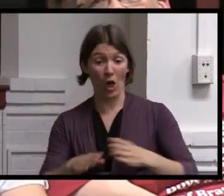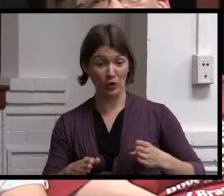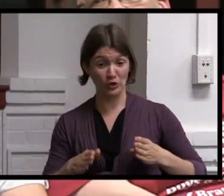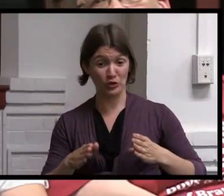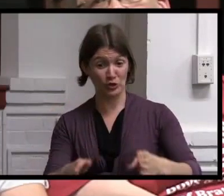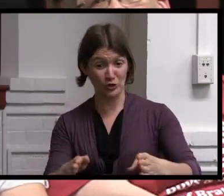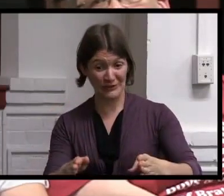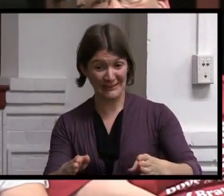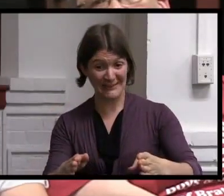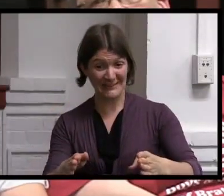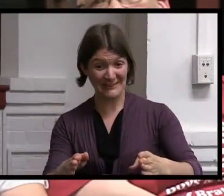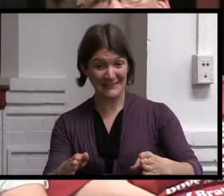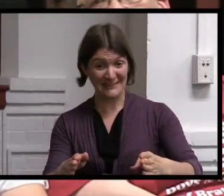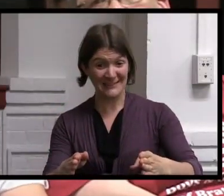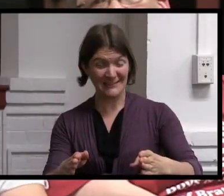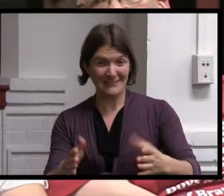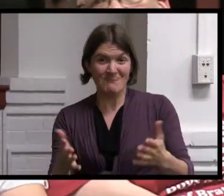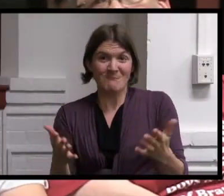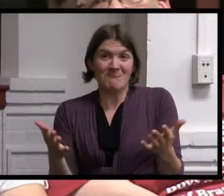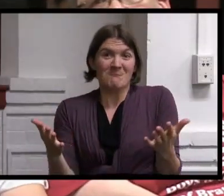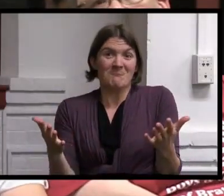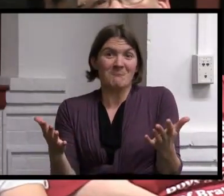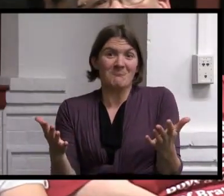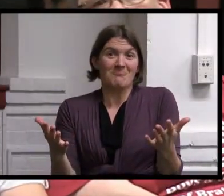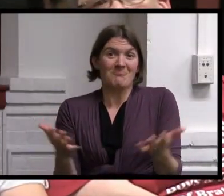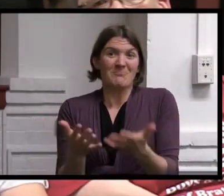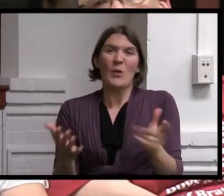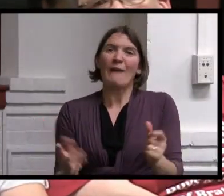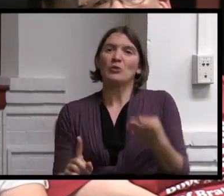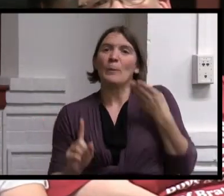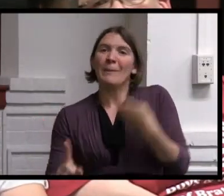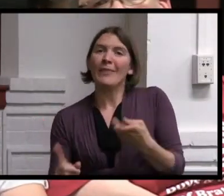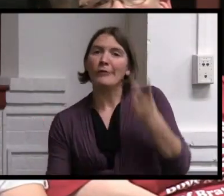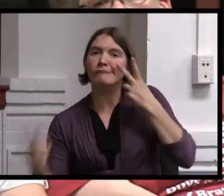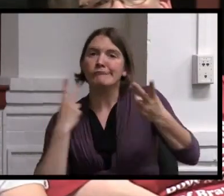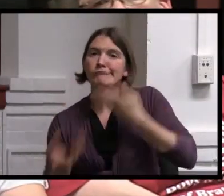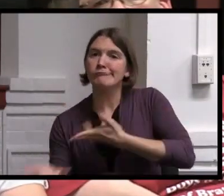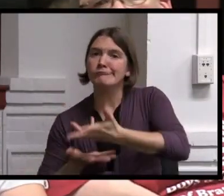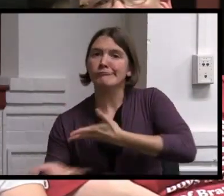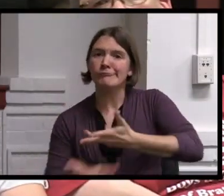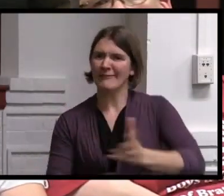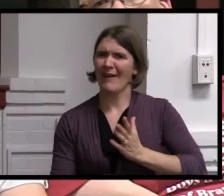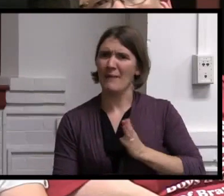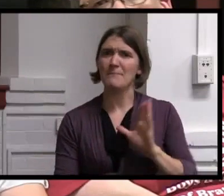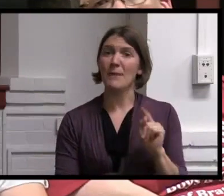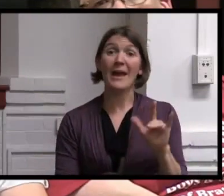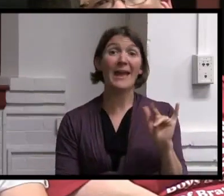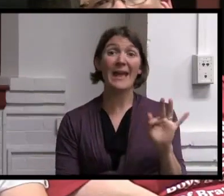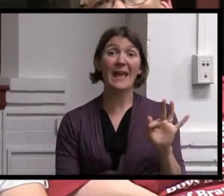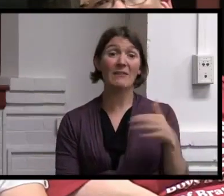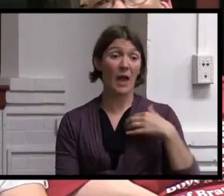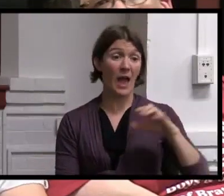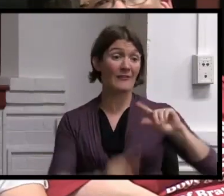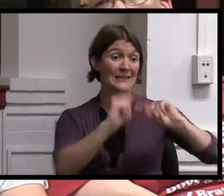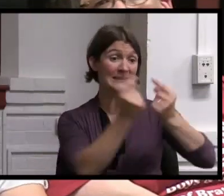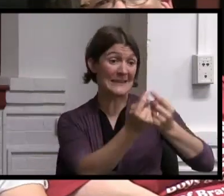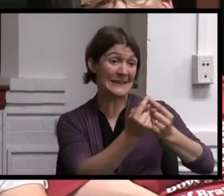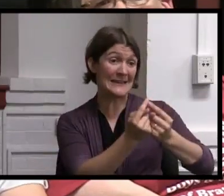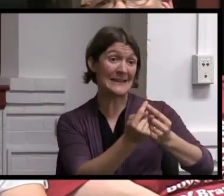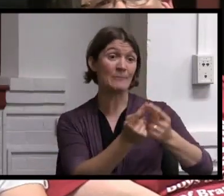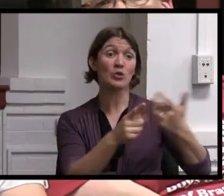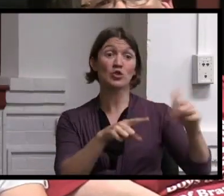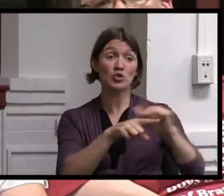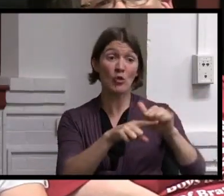street, if you're not already there a little bit, but maybe if there's an outreach team, if there's